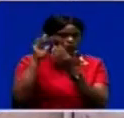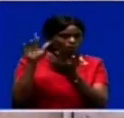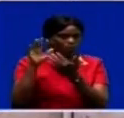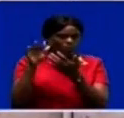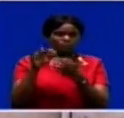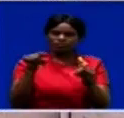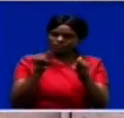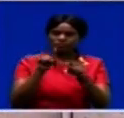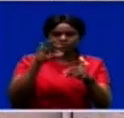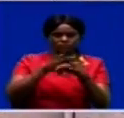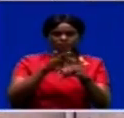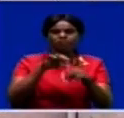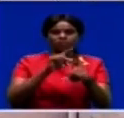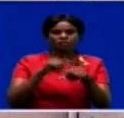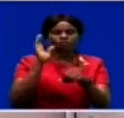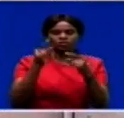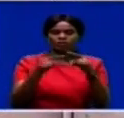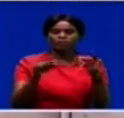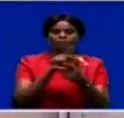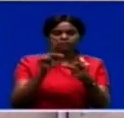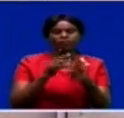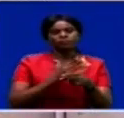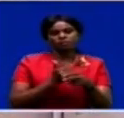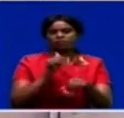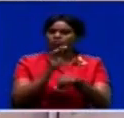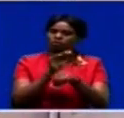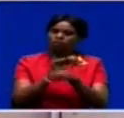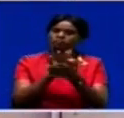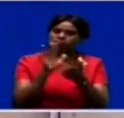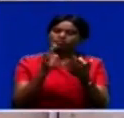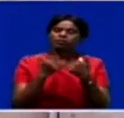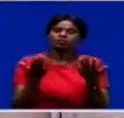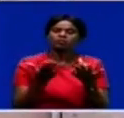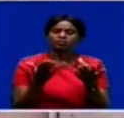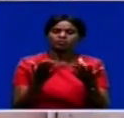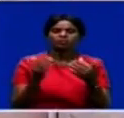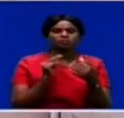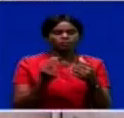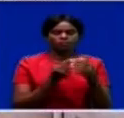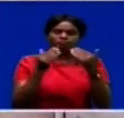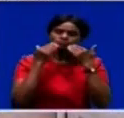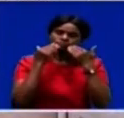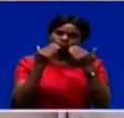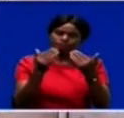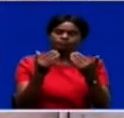election process. I don't have much to say. I think that's all. Otherwise, we thank you all.